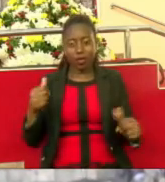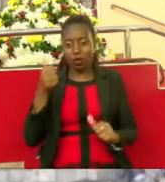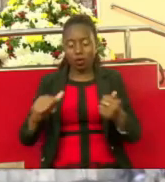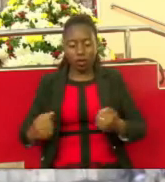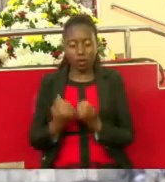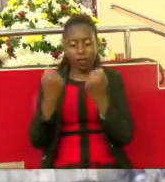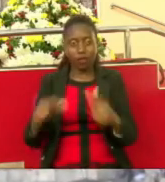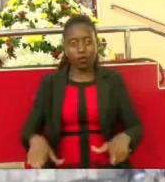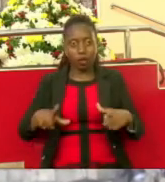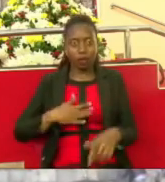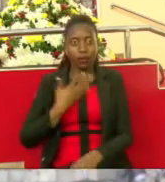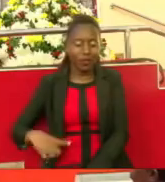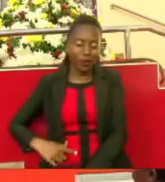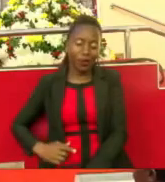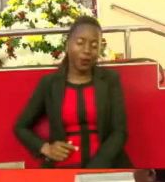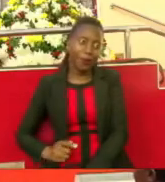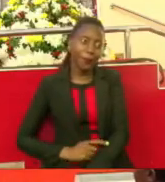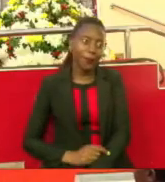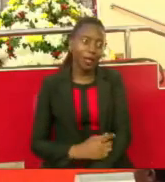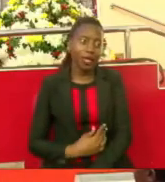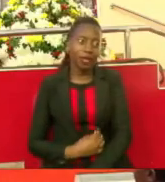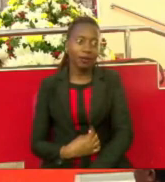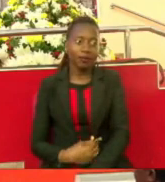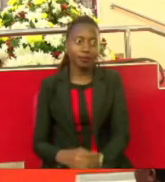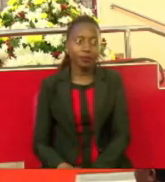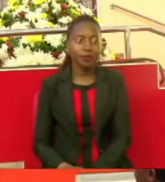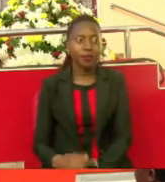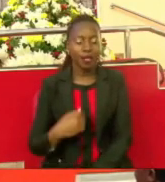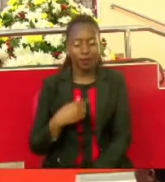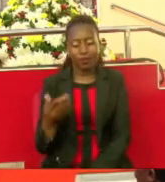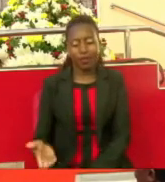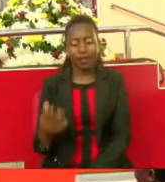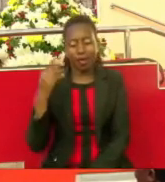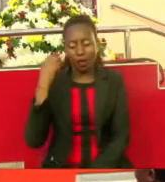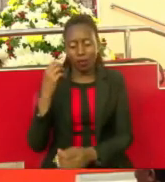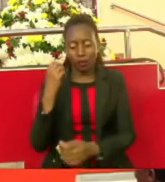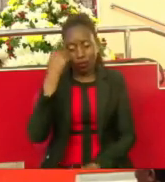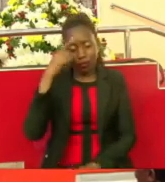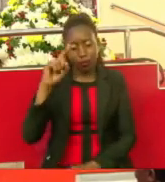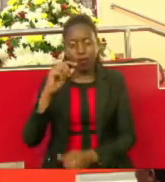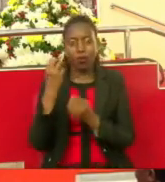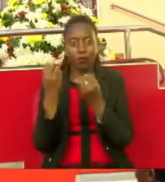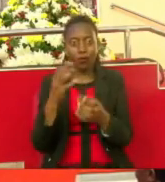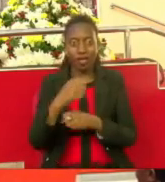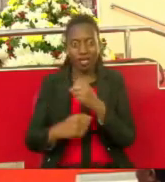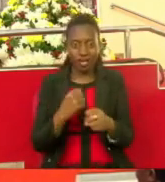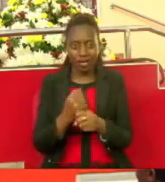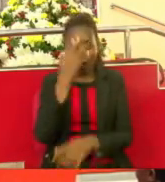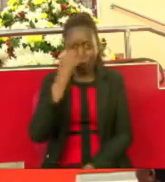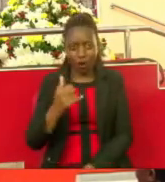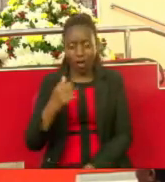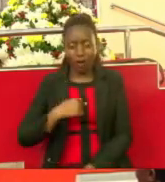jema sana ambalo litendekea maishani mwangu. I have been here for many years. Nimekuwa hapa kwa miaka mingi. Because I joined this church.